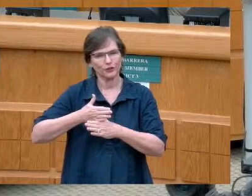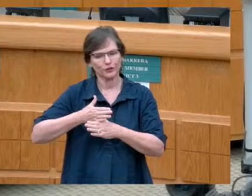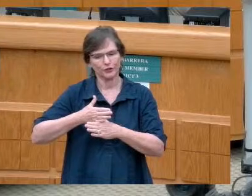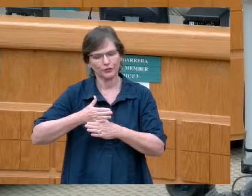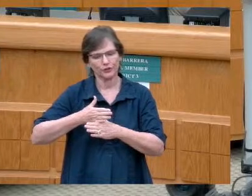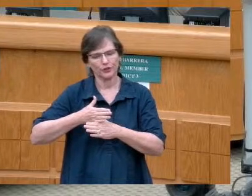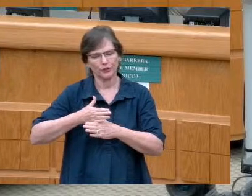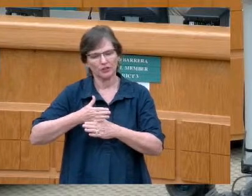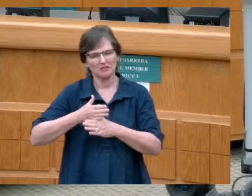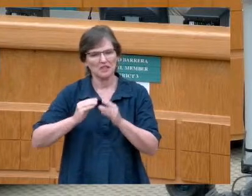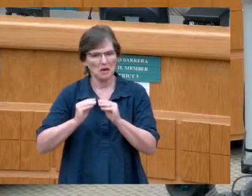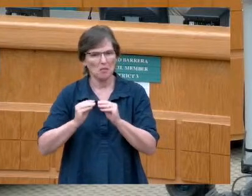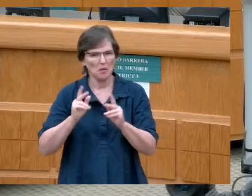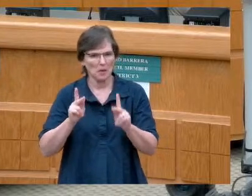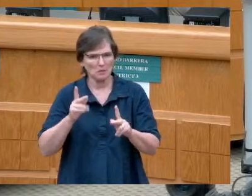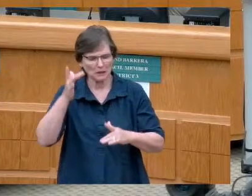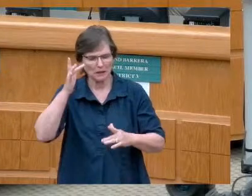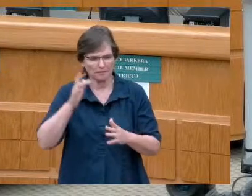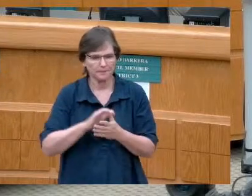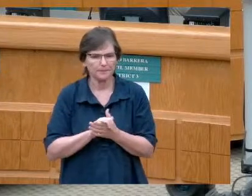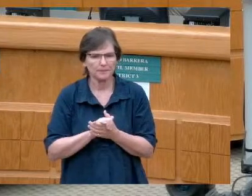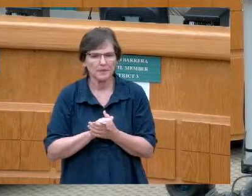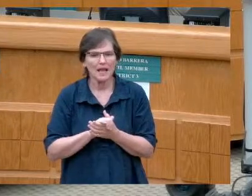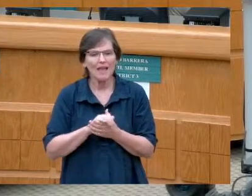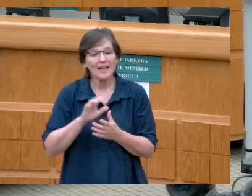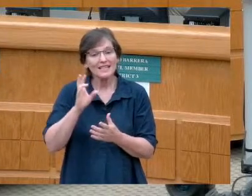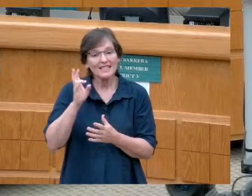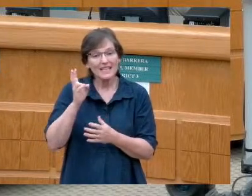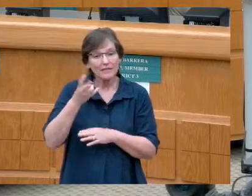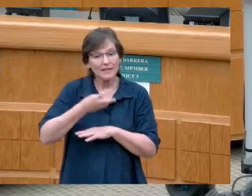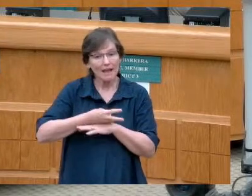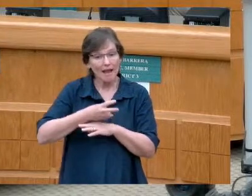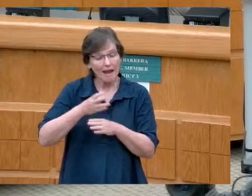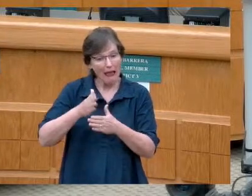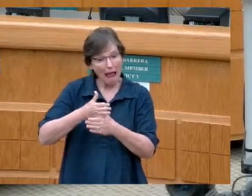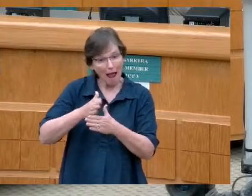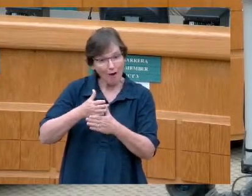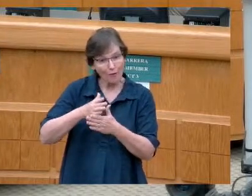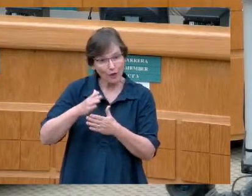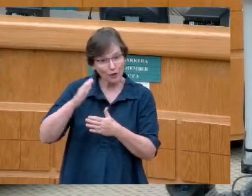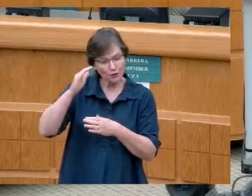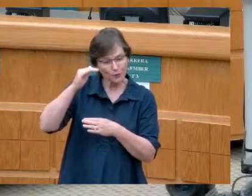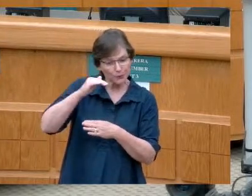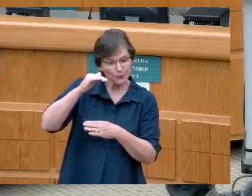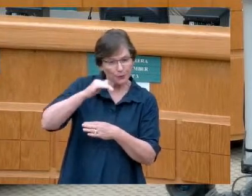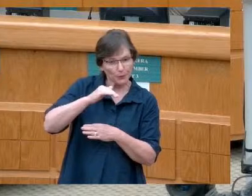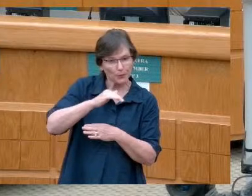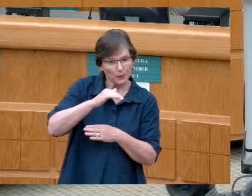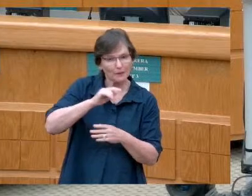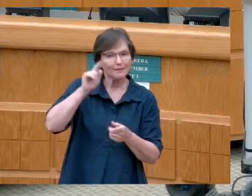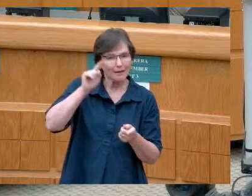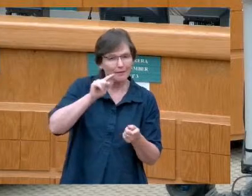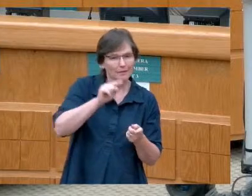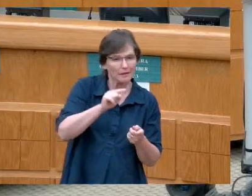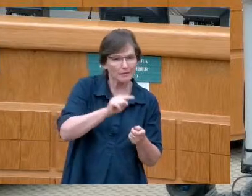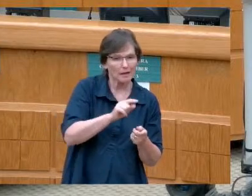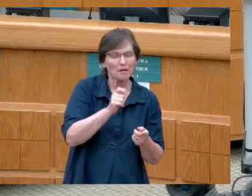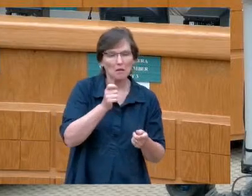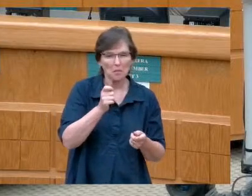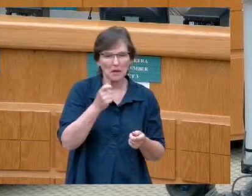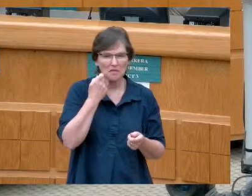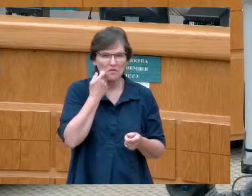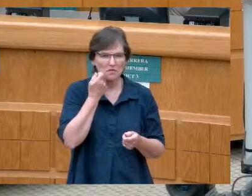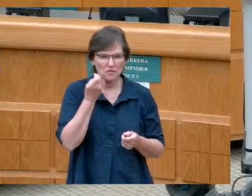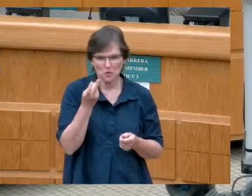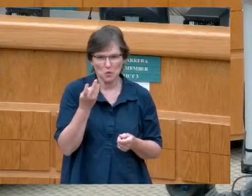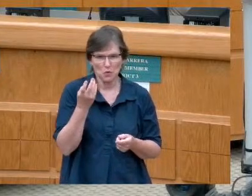our 7-day average line is slowly coming down. It is descending on these last couple of days. It